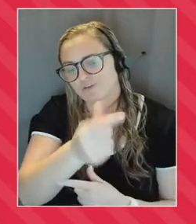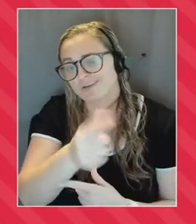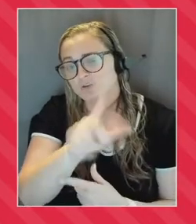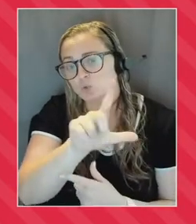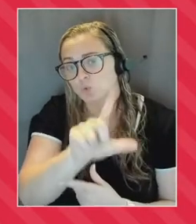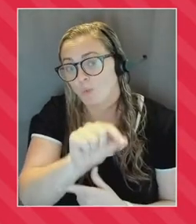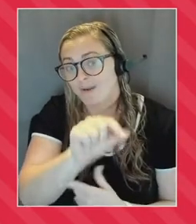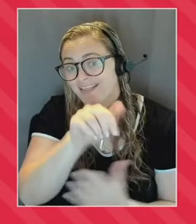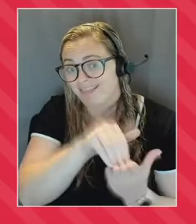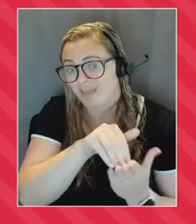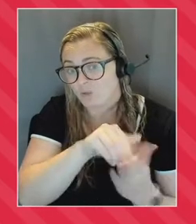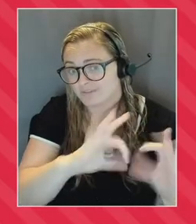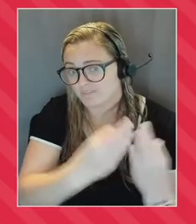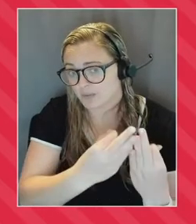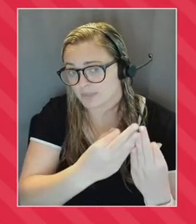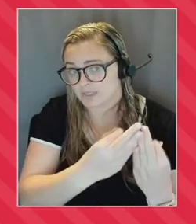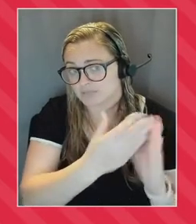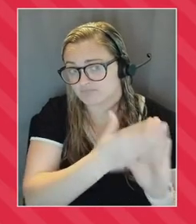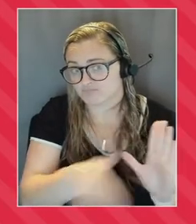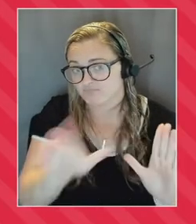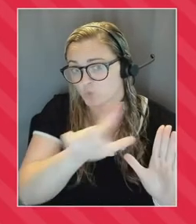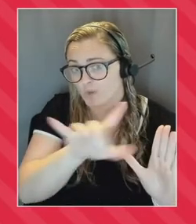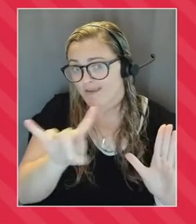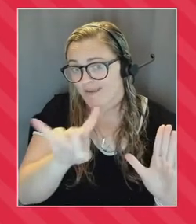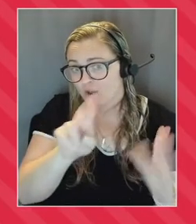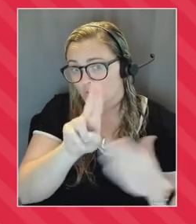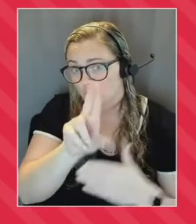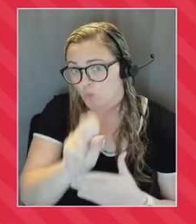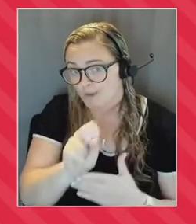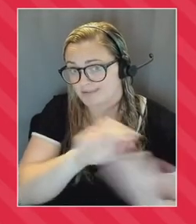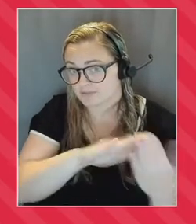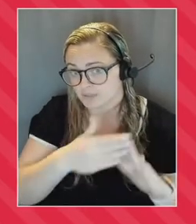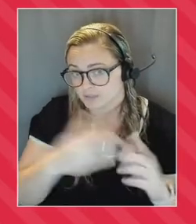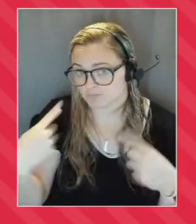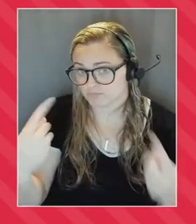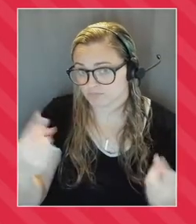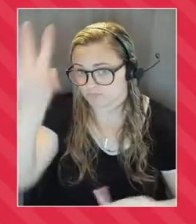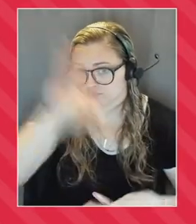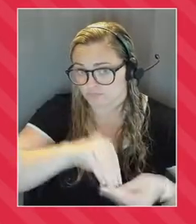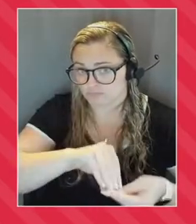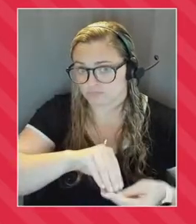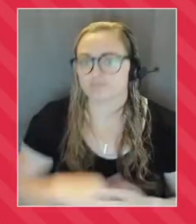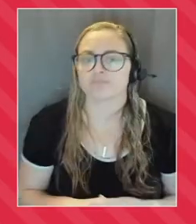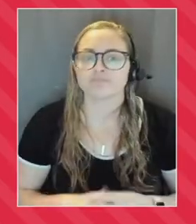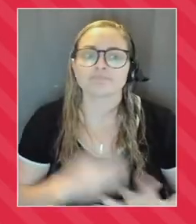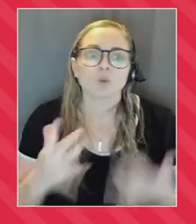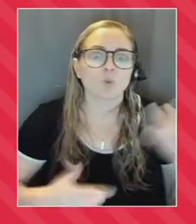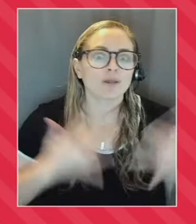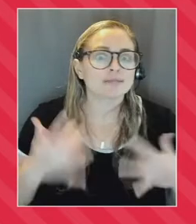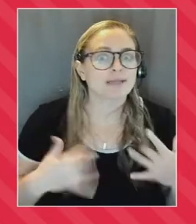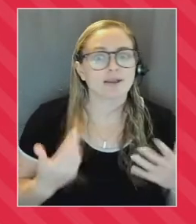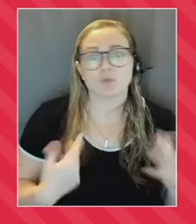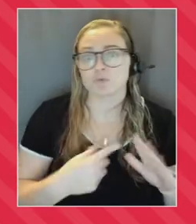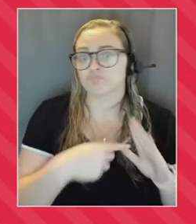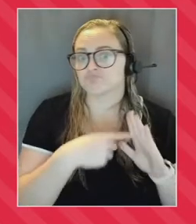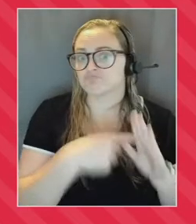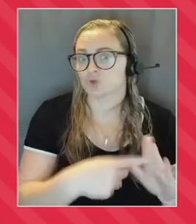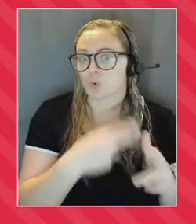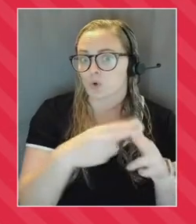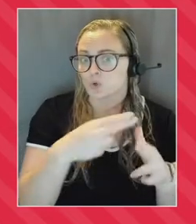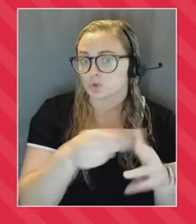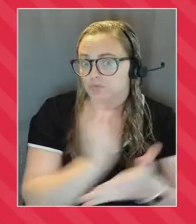families across 28 U.S. cities. Today, we're excited to premiere a short documentary that